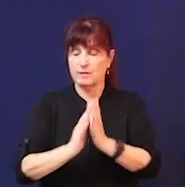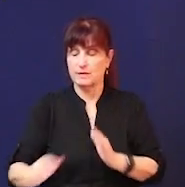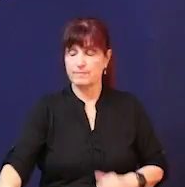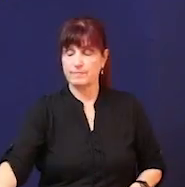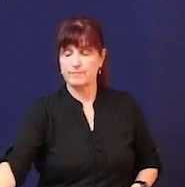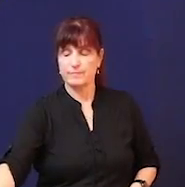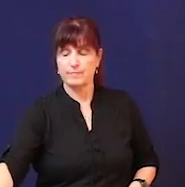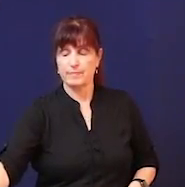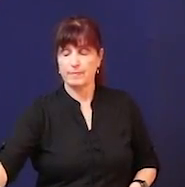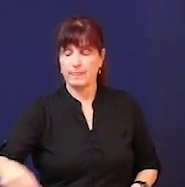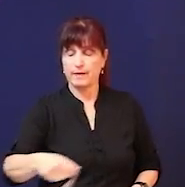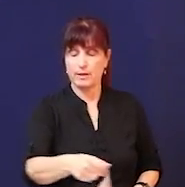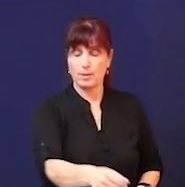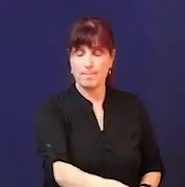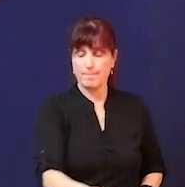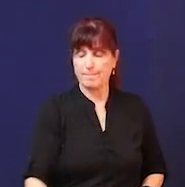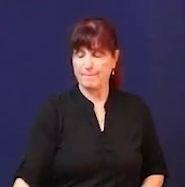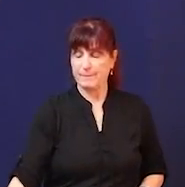Amen.